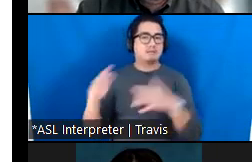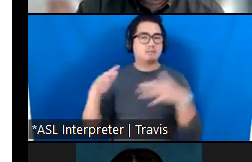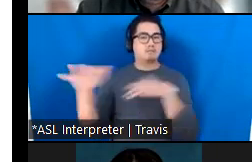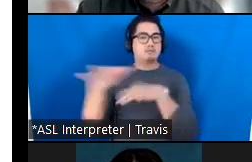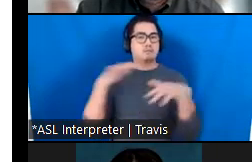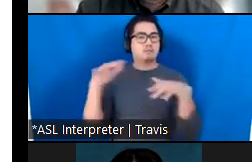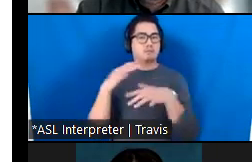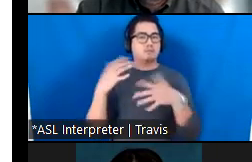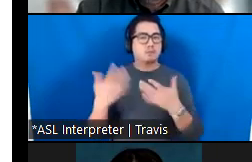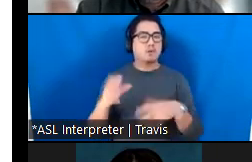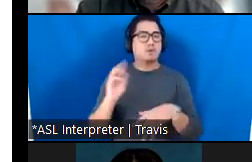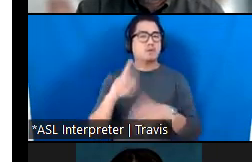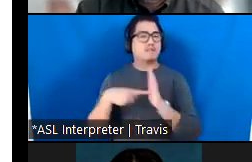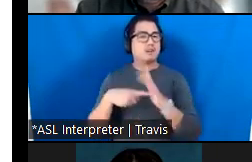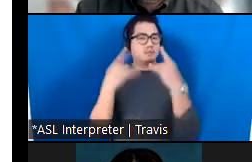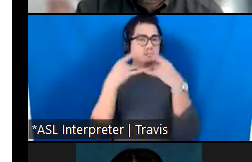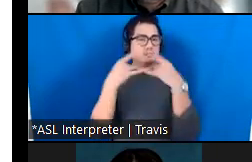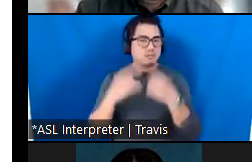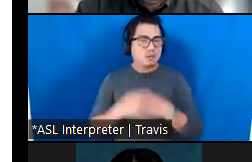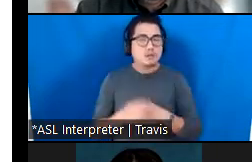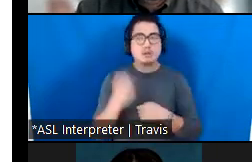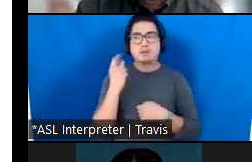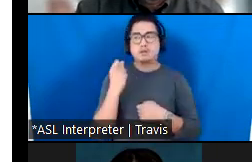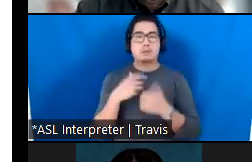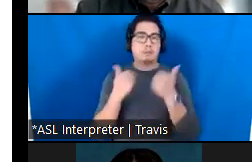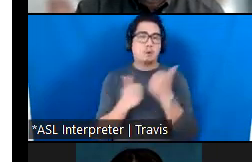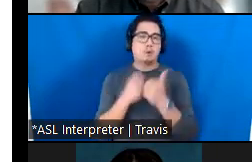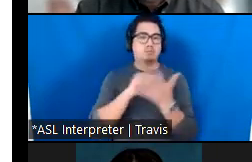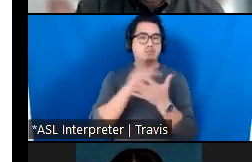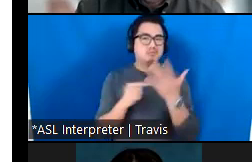are recommended and not being required.